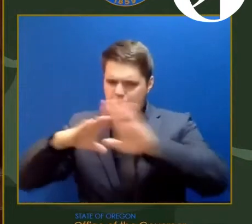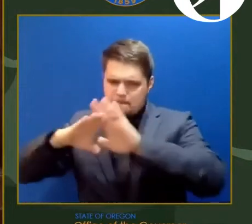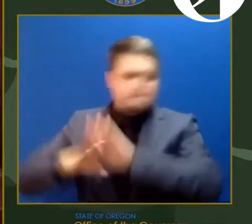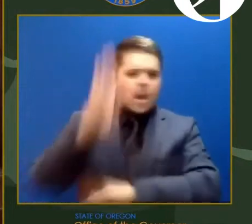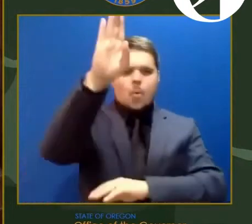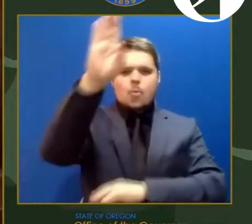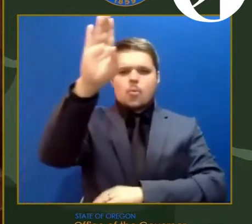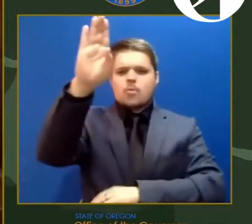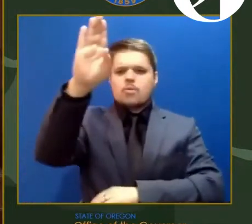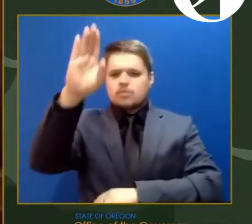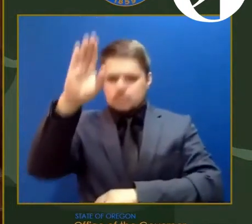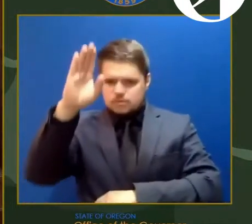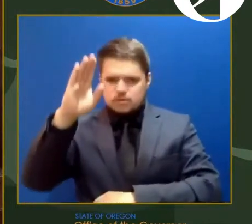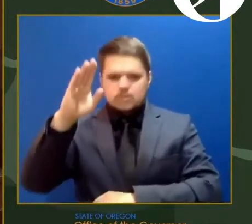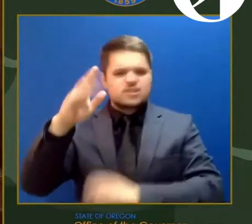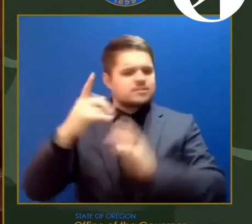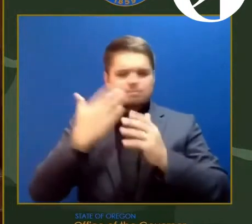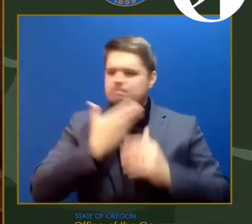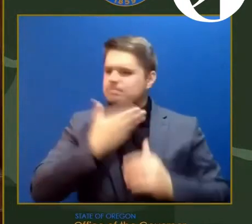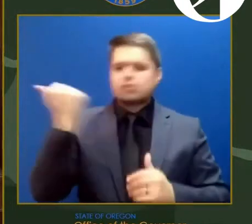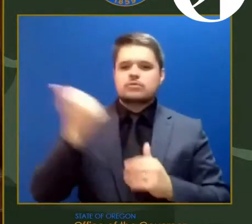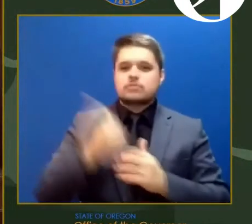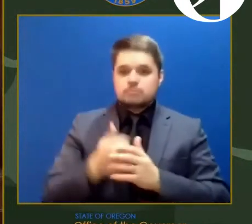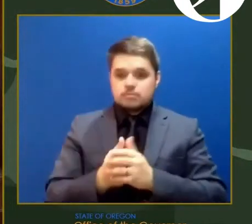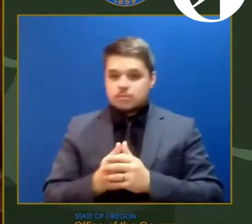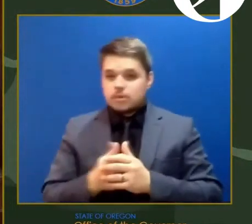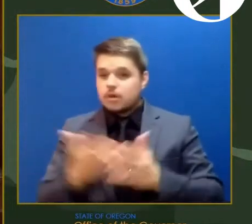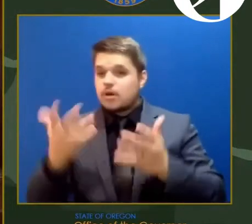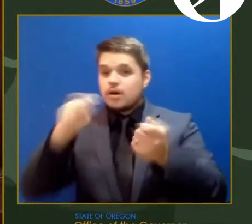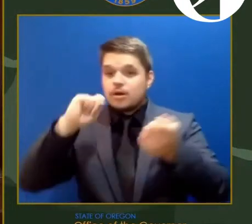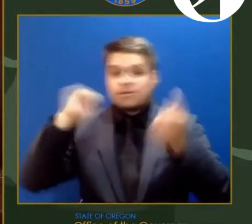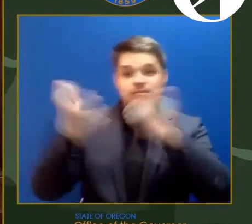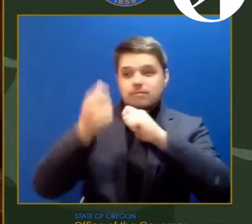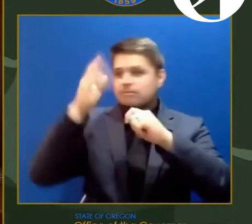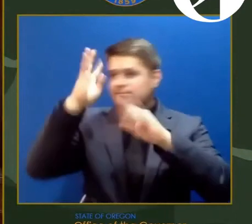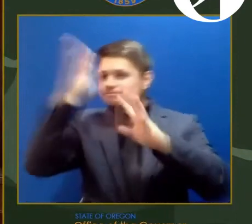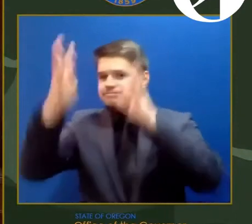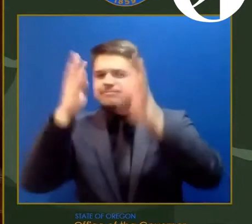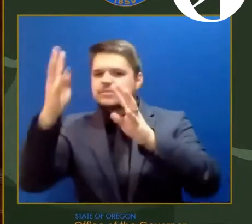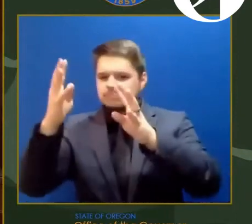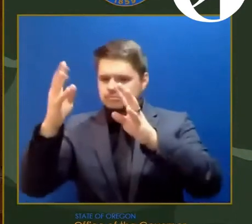a more just and equitable Oregon. Thank you.